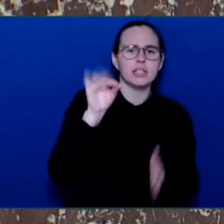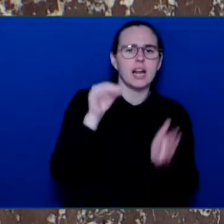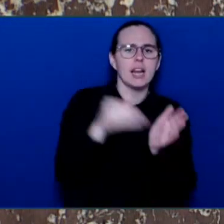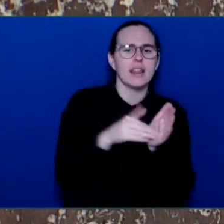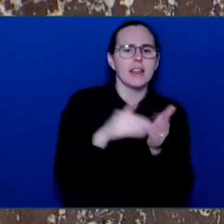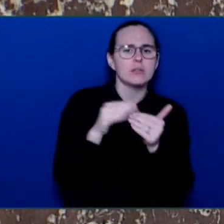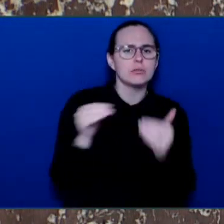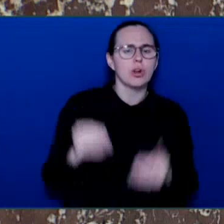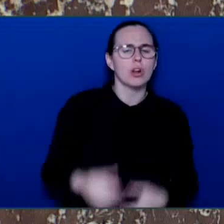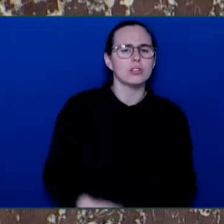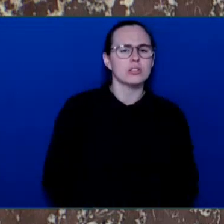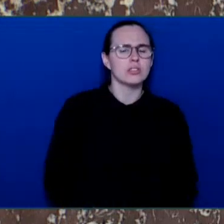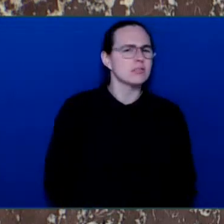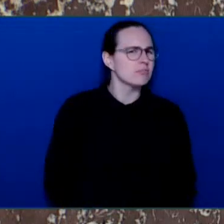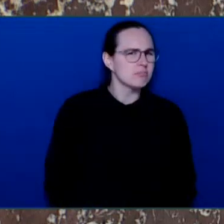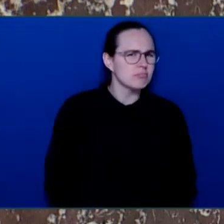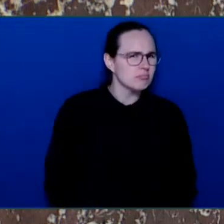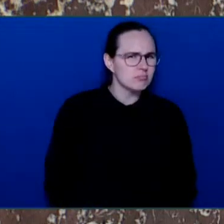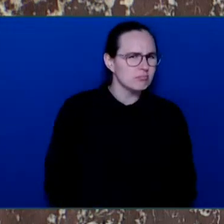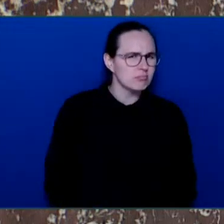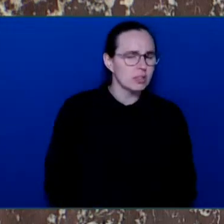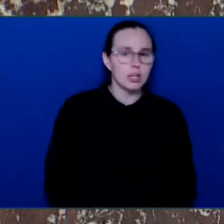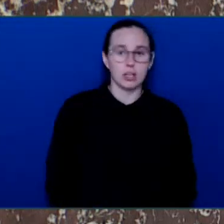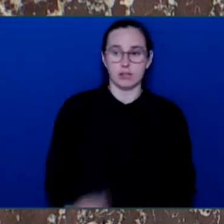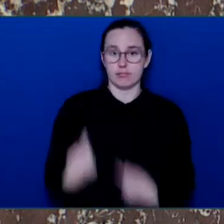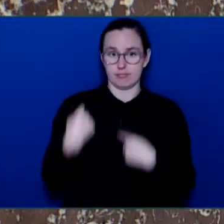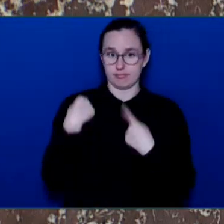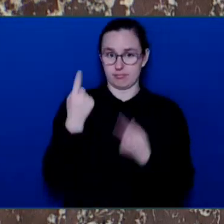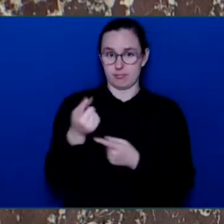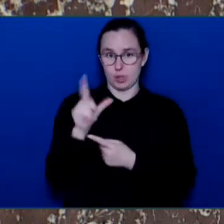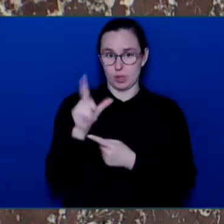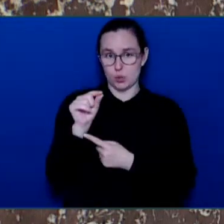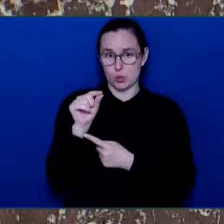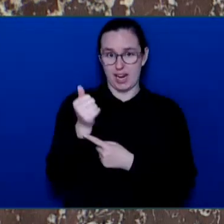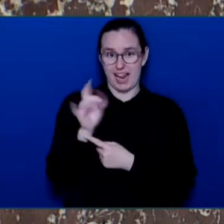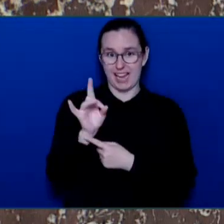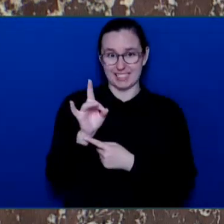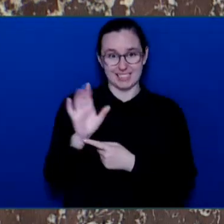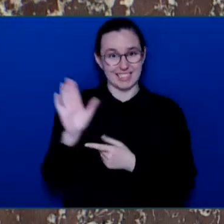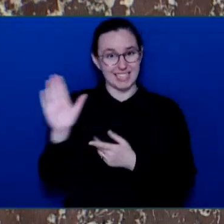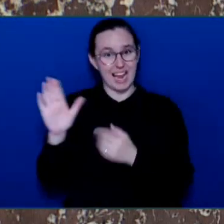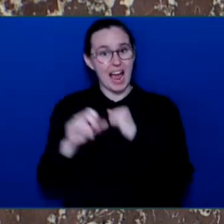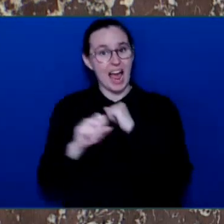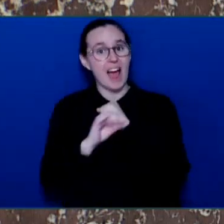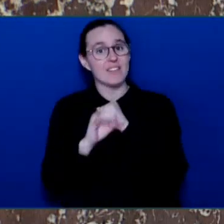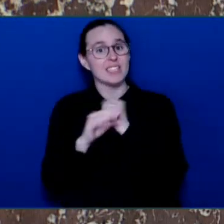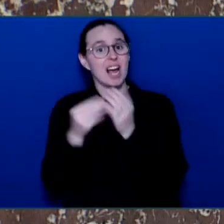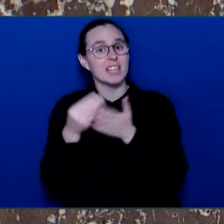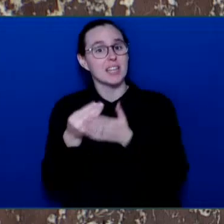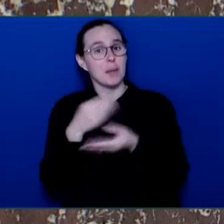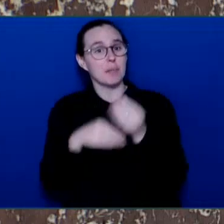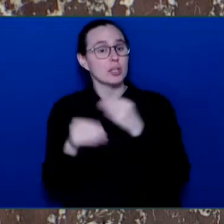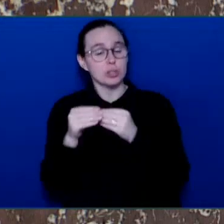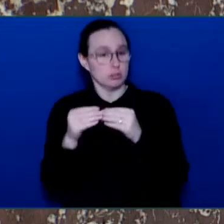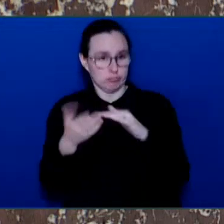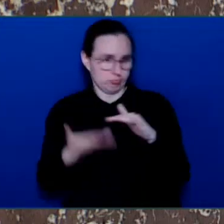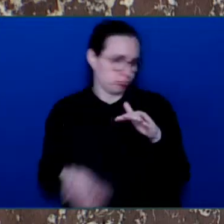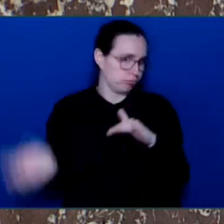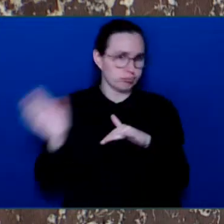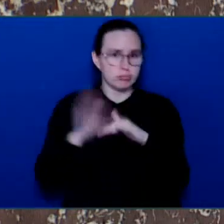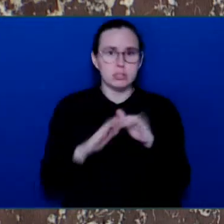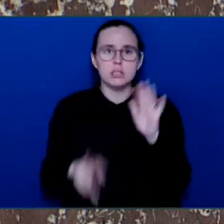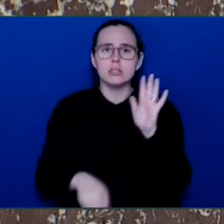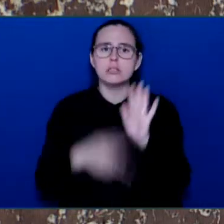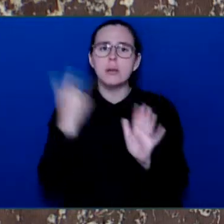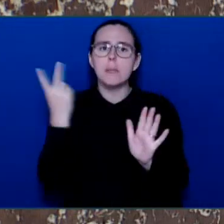doubled their advertising budget. As British Columbians suffer from the NDP's middle-class squeeze, how much taxpayer